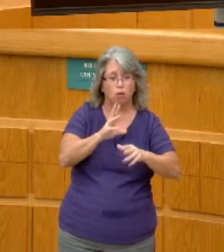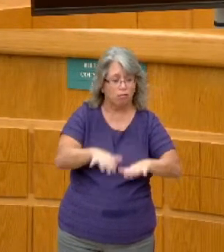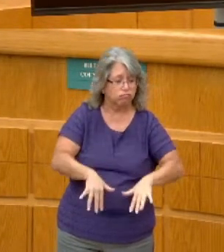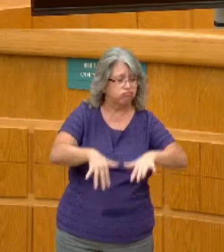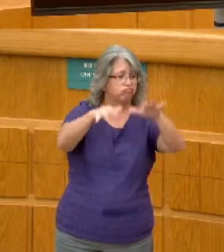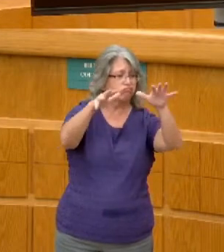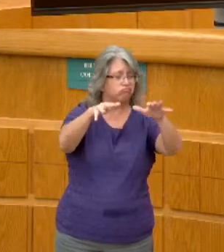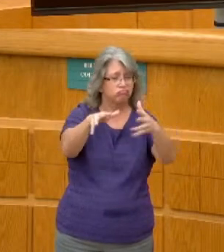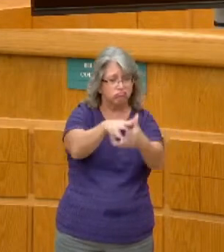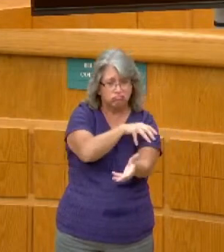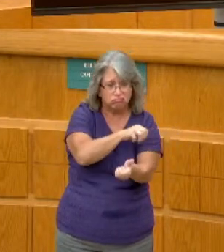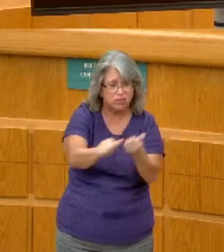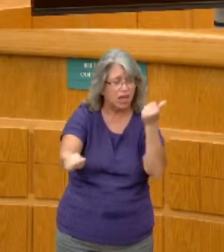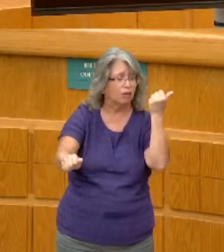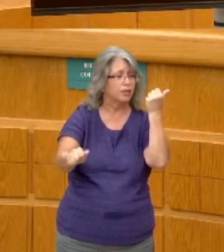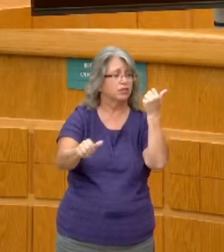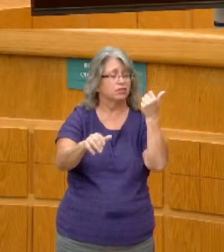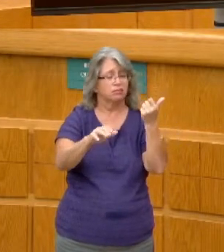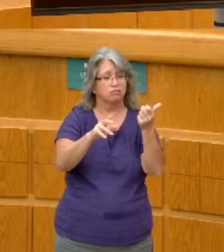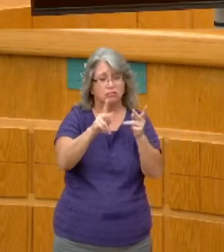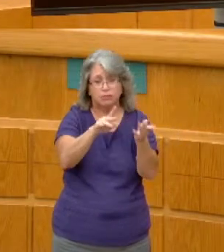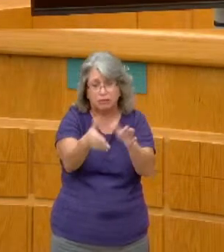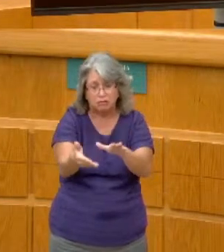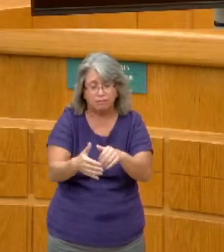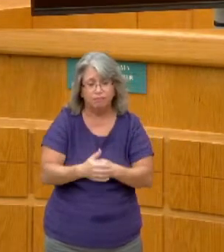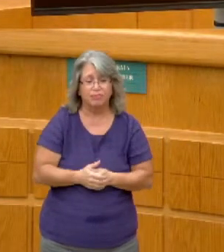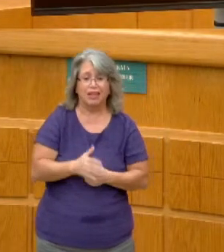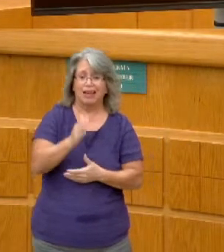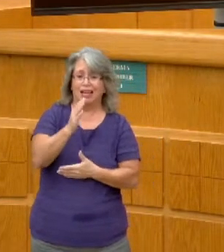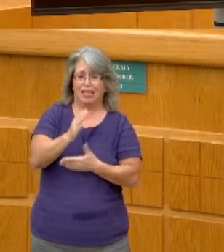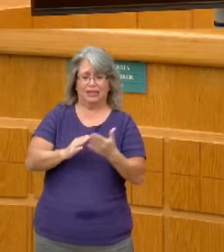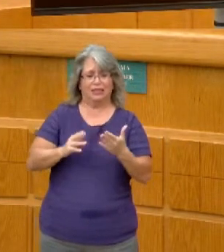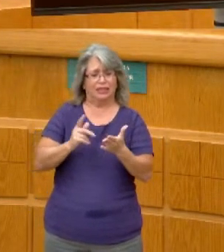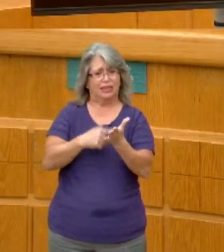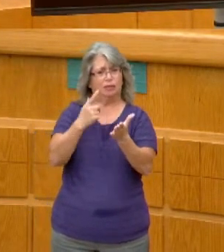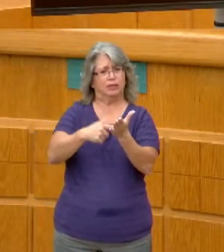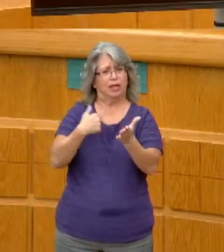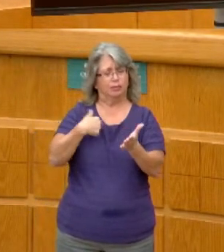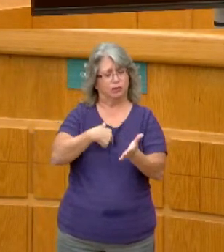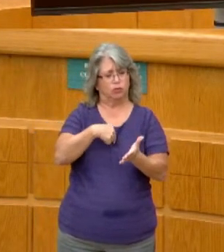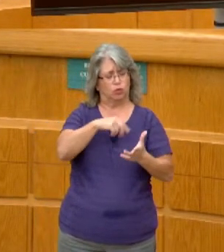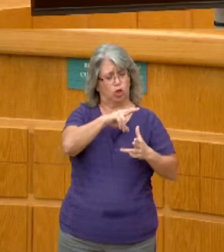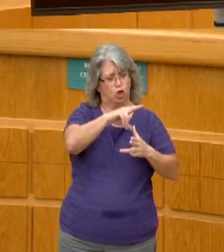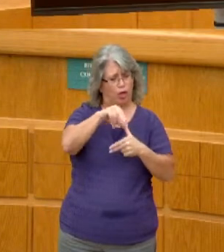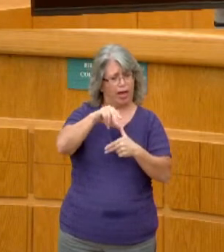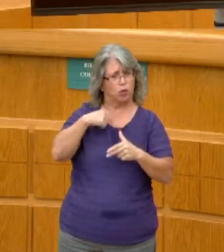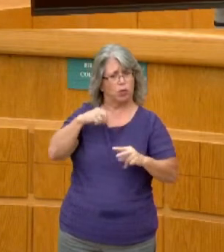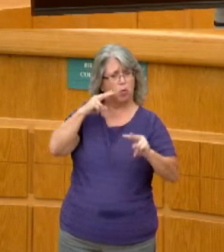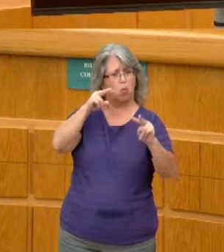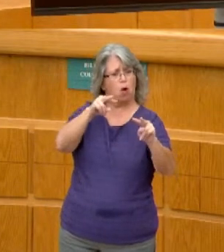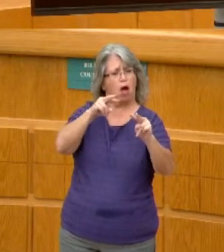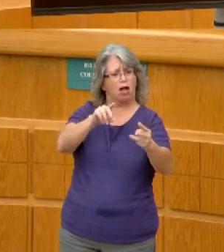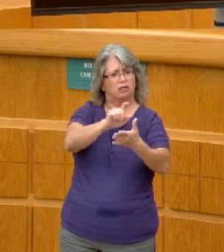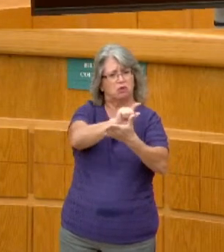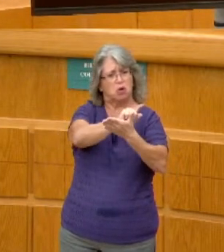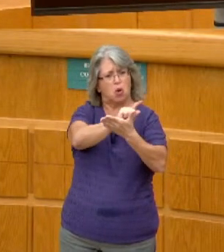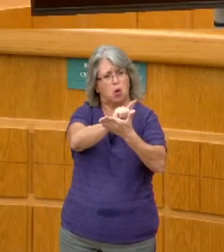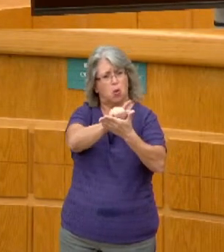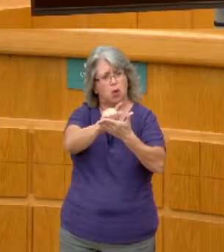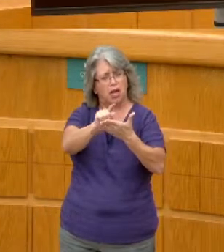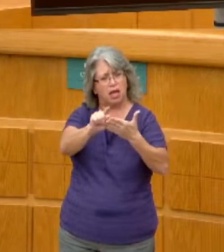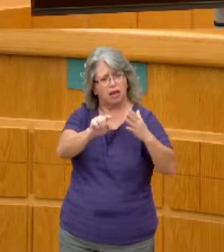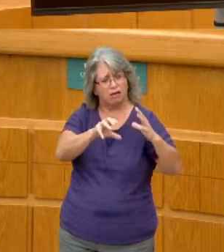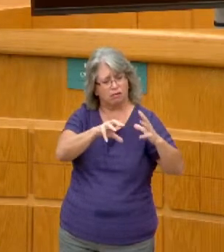lives. Some hurricanes we watch for a week, and they come into the Gulf of Mexico from the Atlantic Ocean, as Ida did when